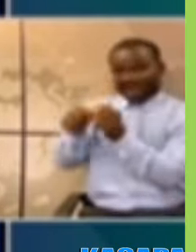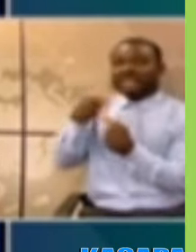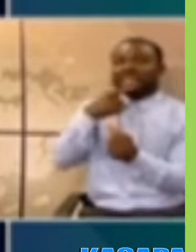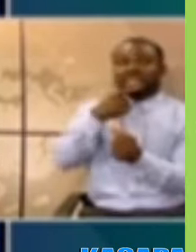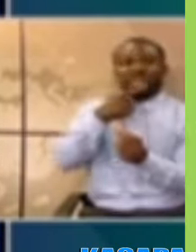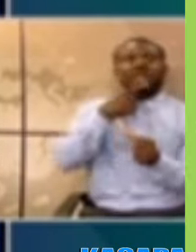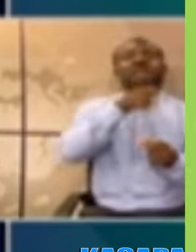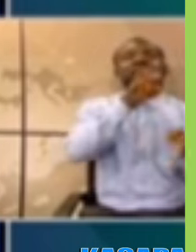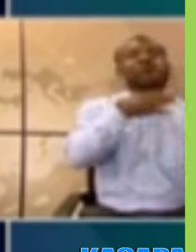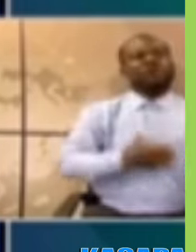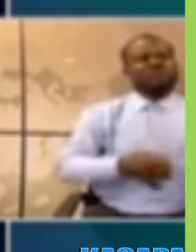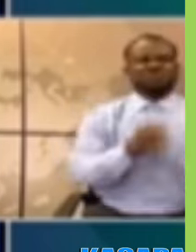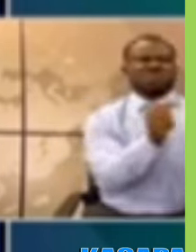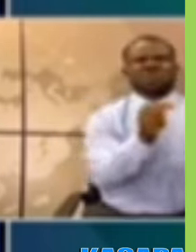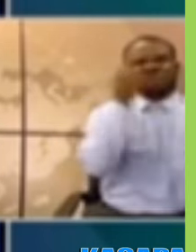a combo.